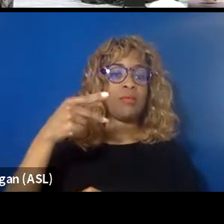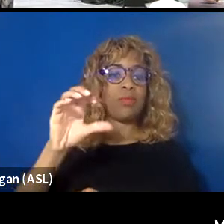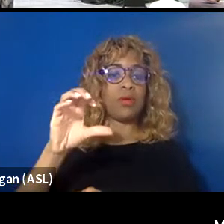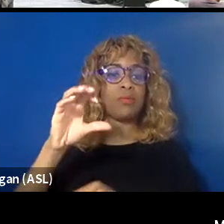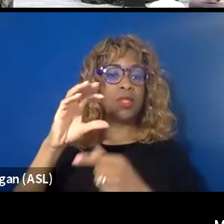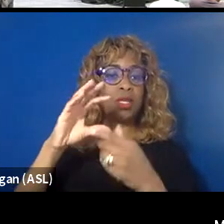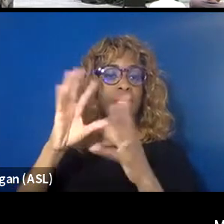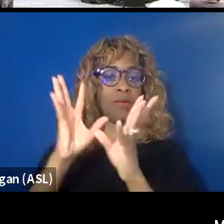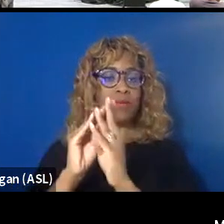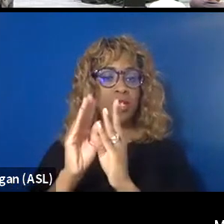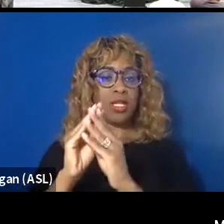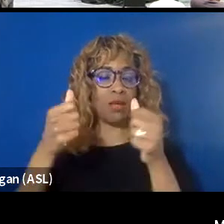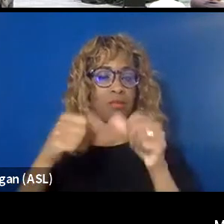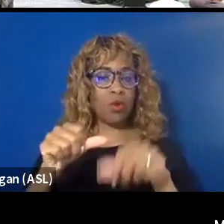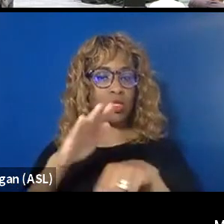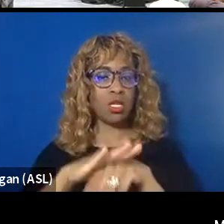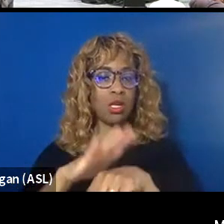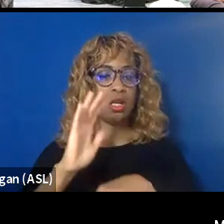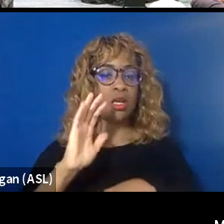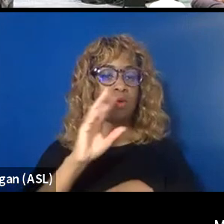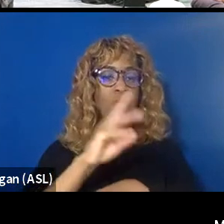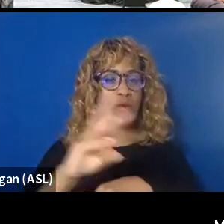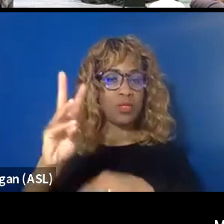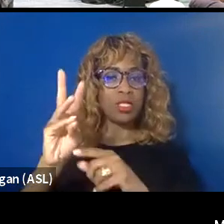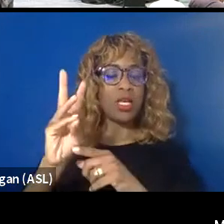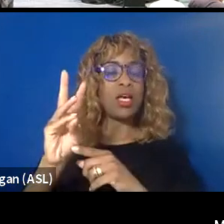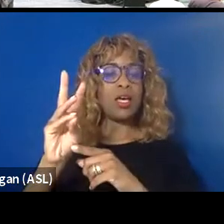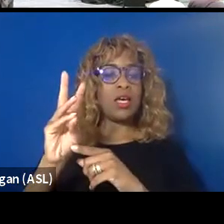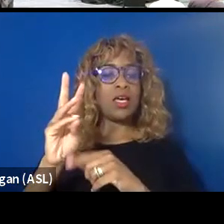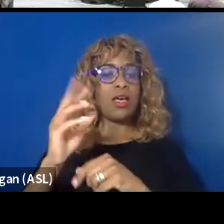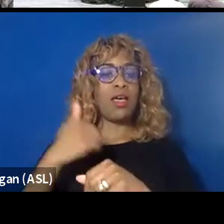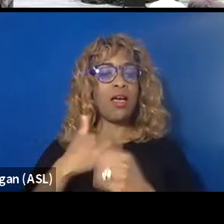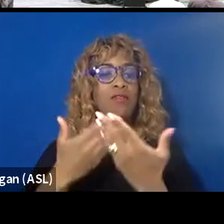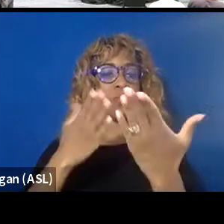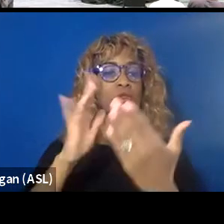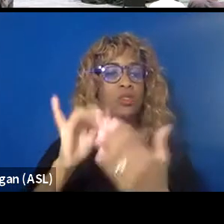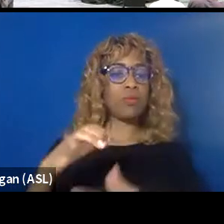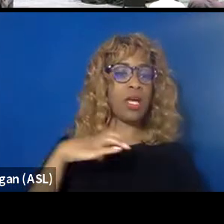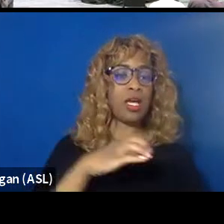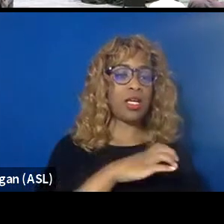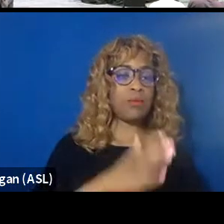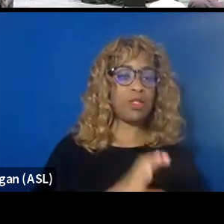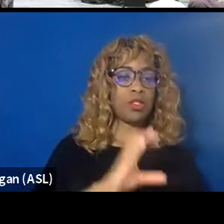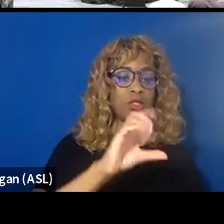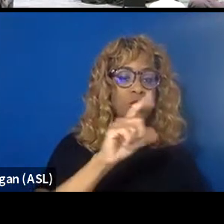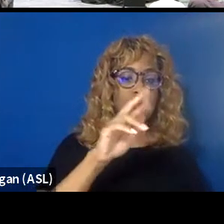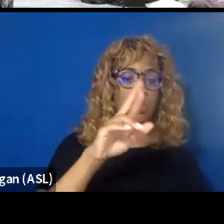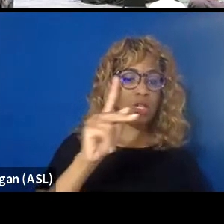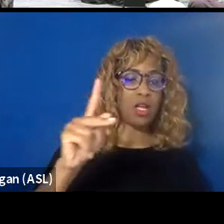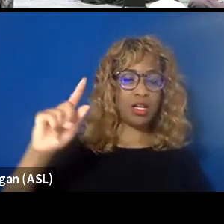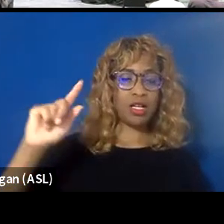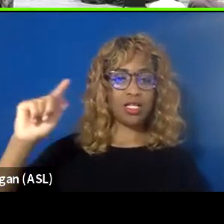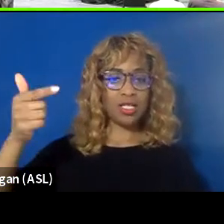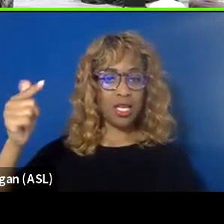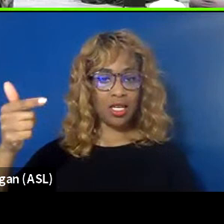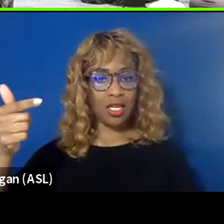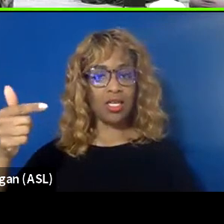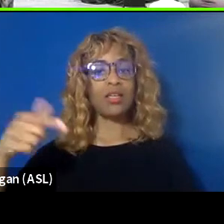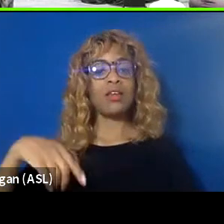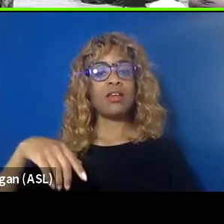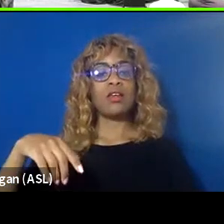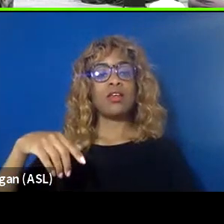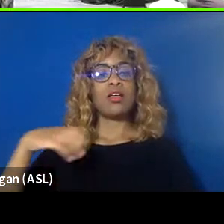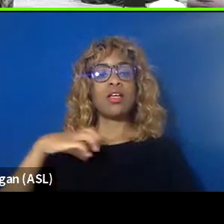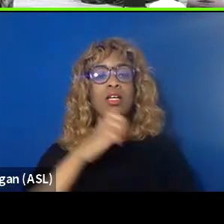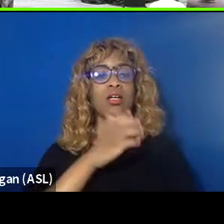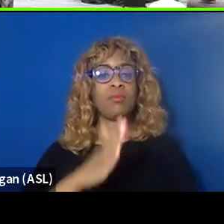which are posted on redistrictingmichigan.org. I think I have a motion made by Commissioner Clark. Can I have a second? Second.